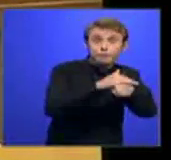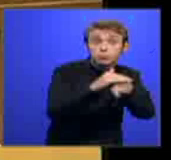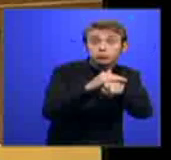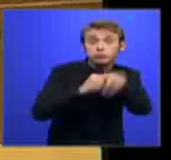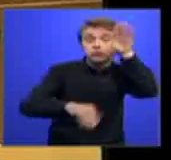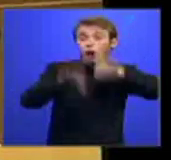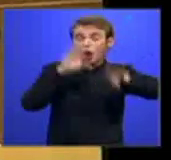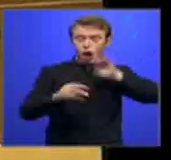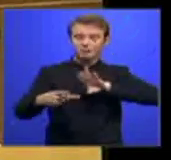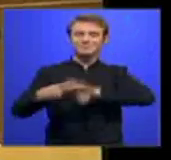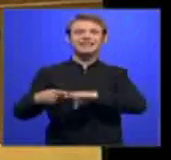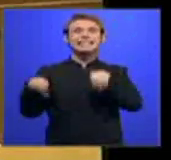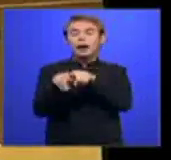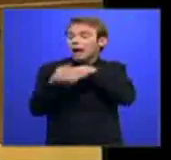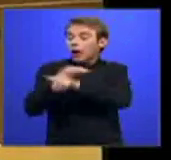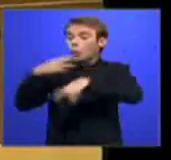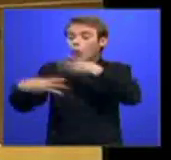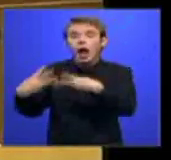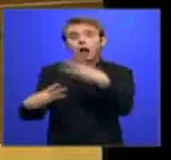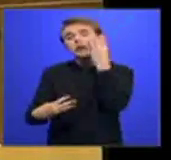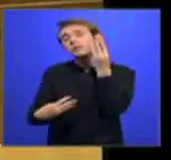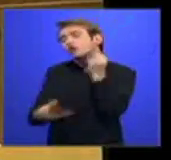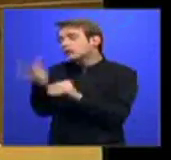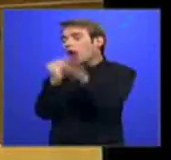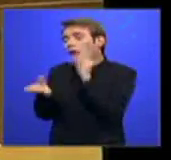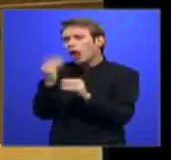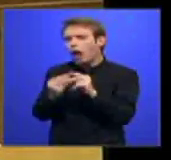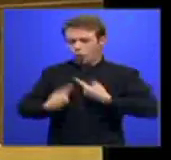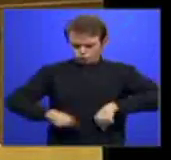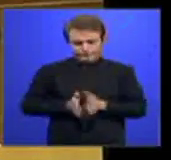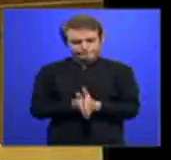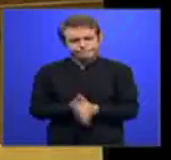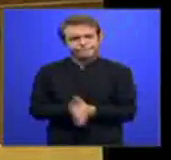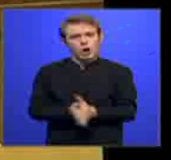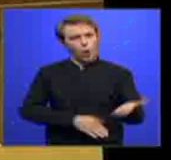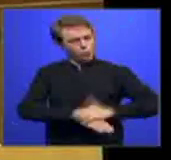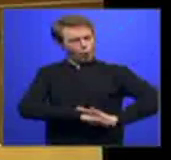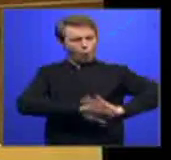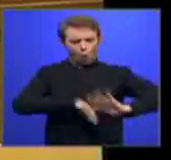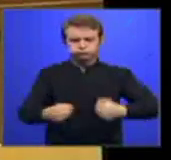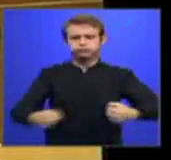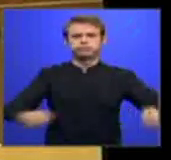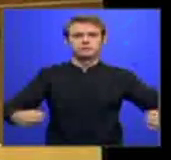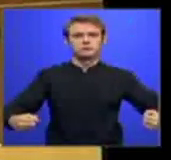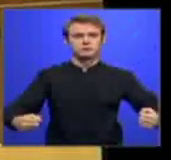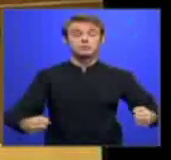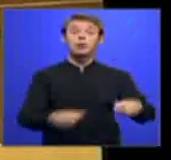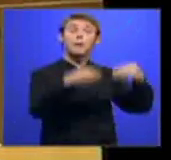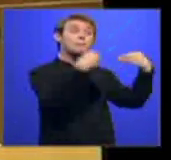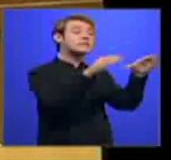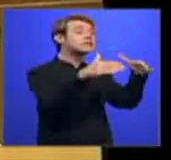urge that these be increased. We appeal to the private sector to